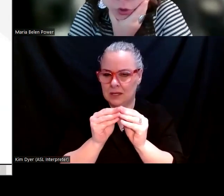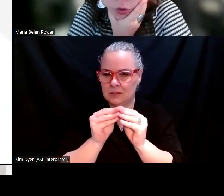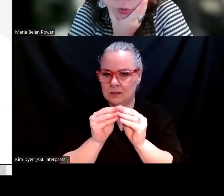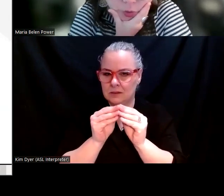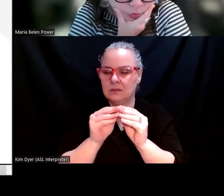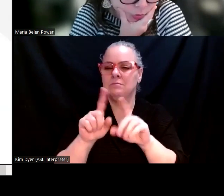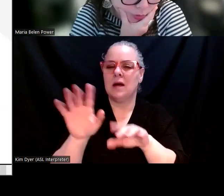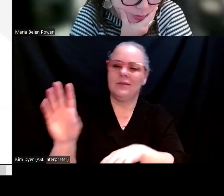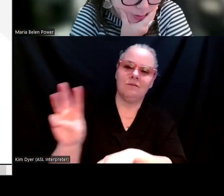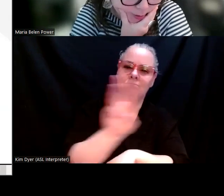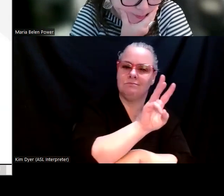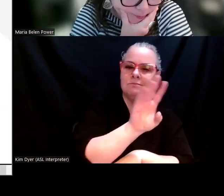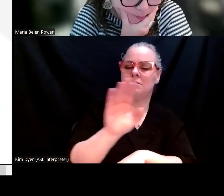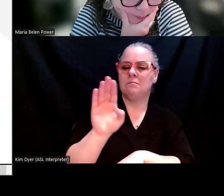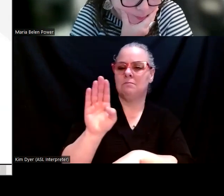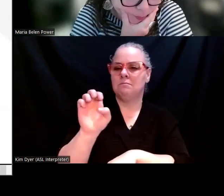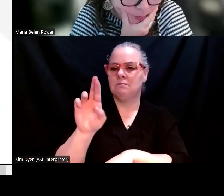Berkshire question.